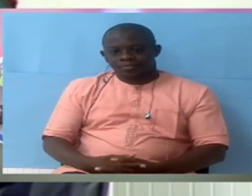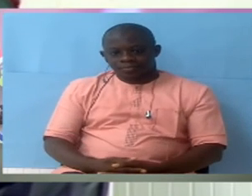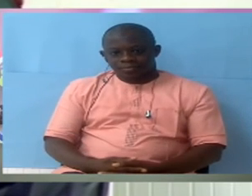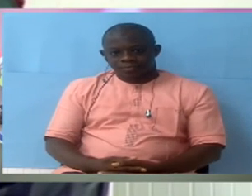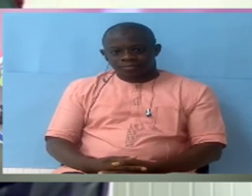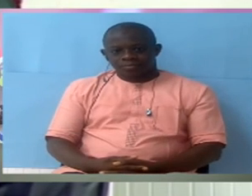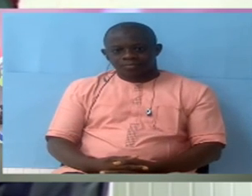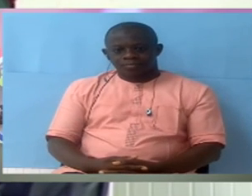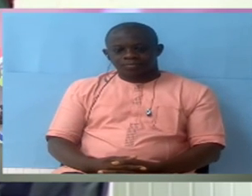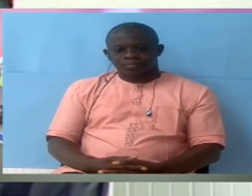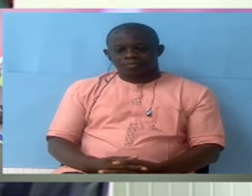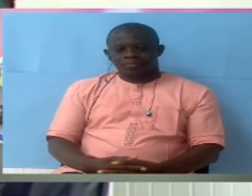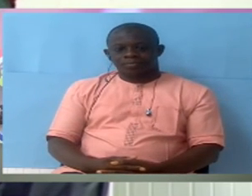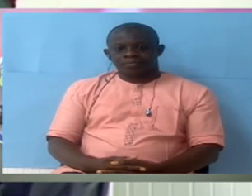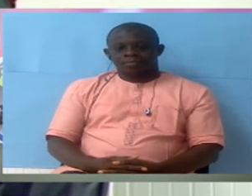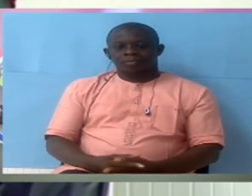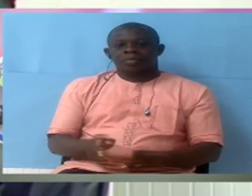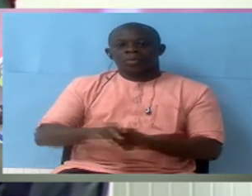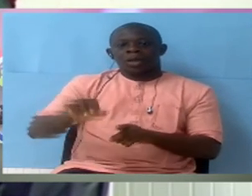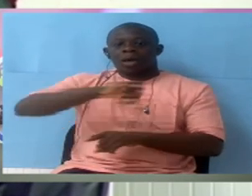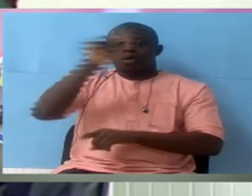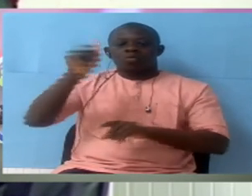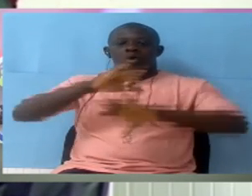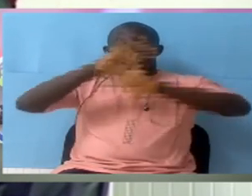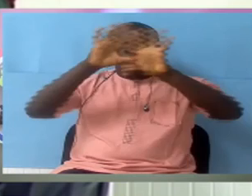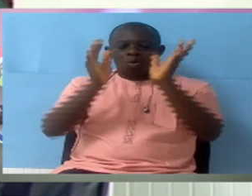ñoy remind prisoner yi fofu. And all those